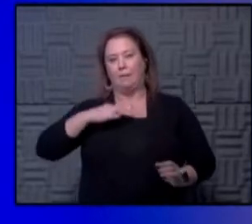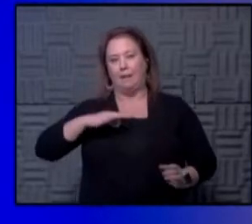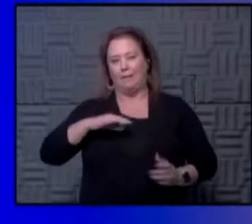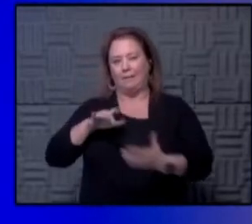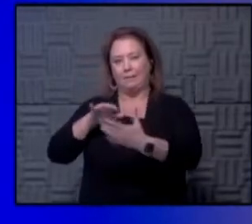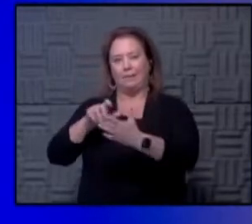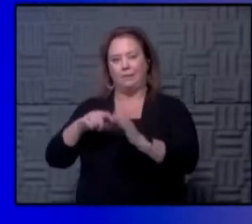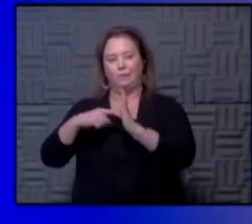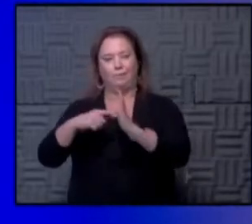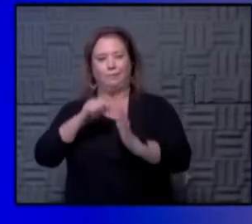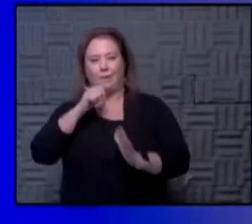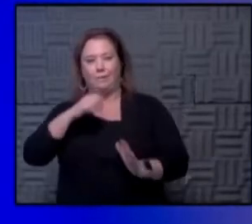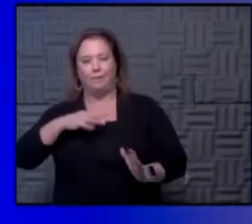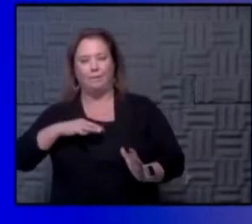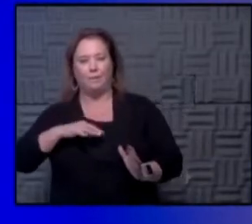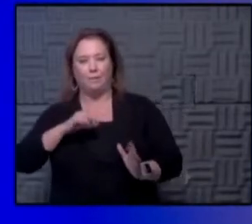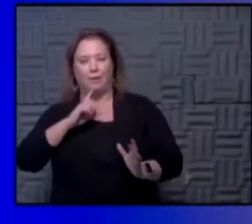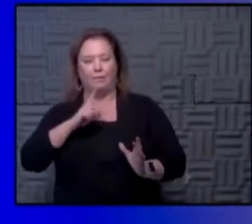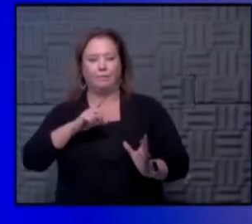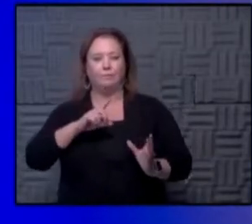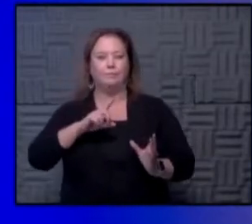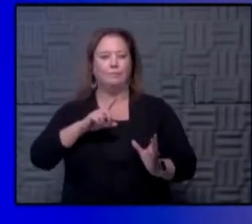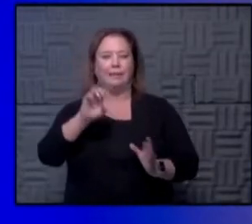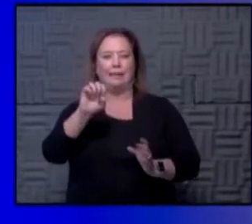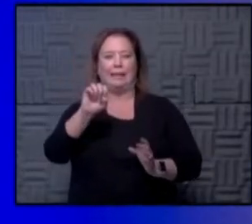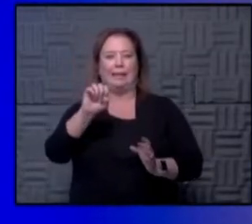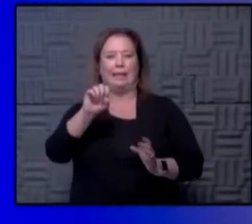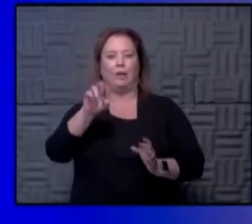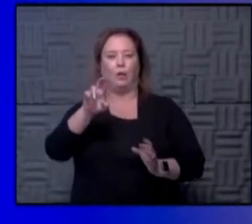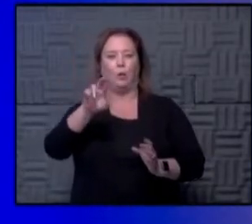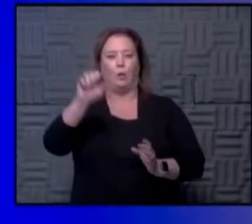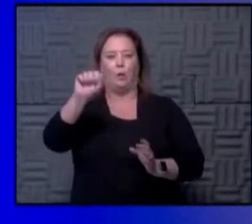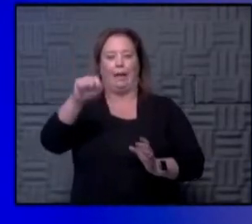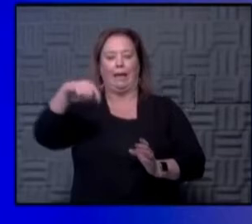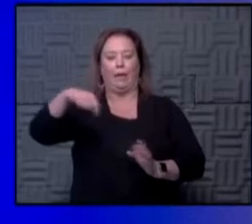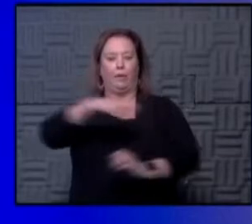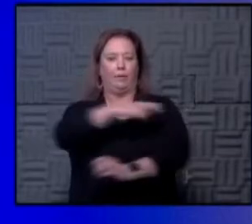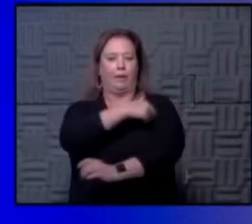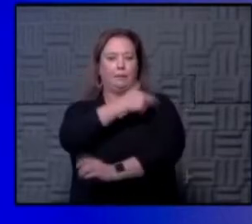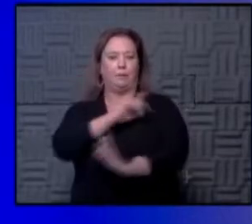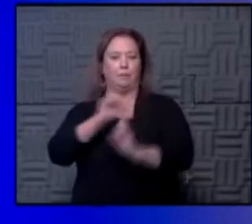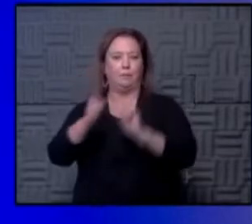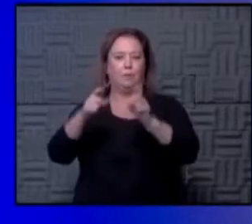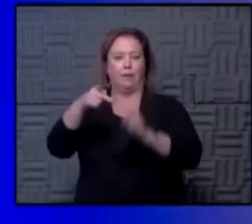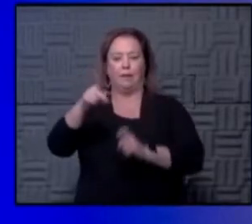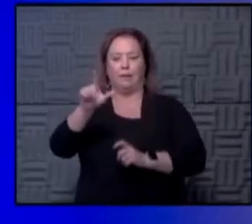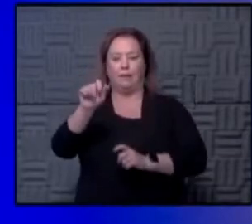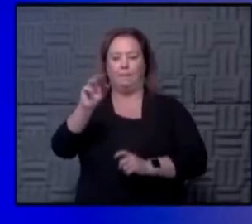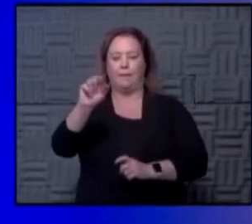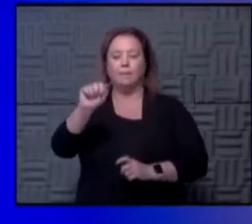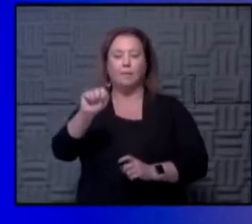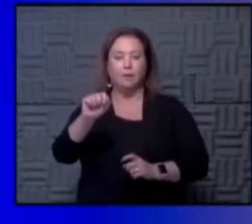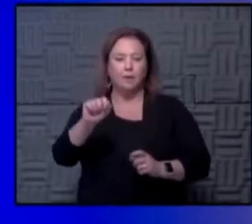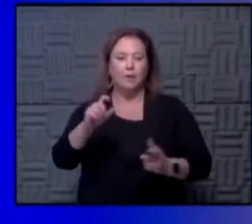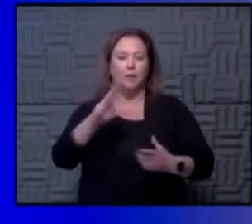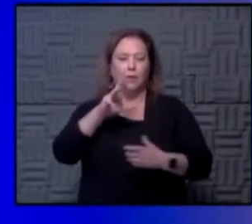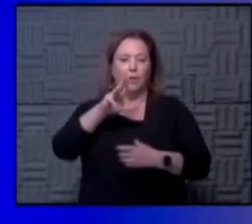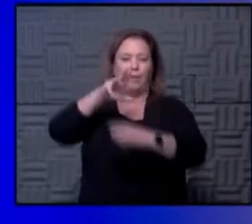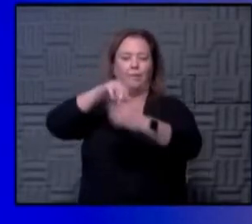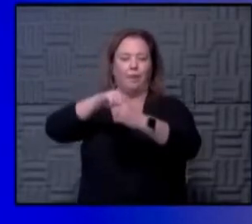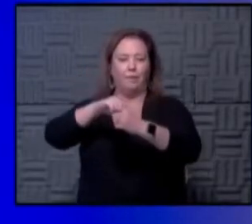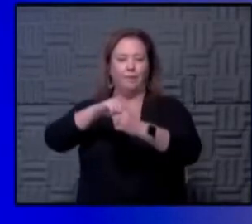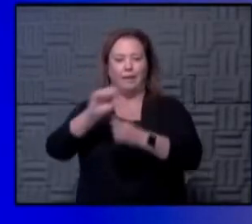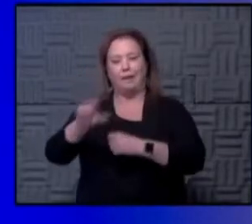So we have really kind of gone away from the EUA of the plasma here at the hospital. It can be considered, but we are also involved